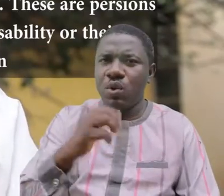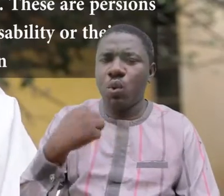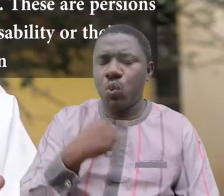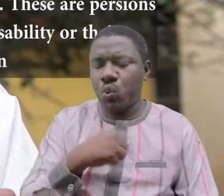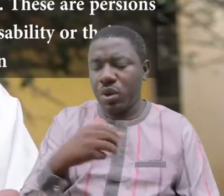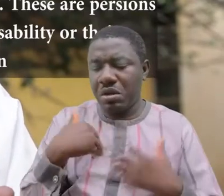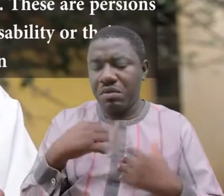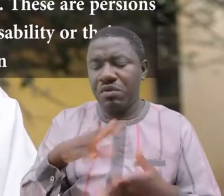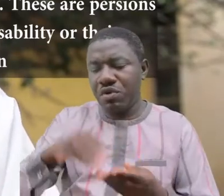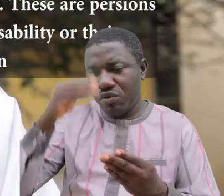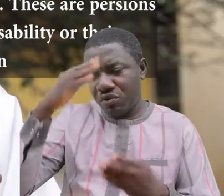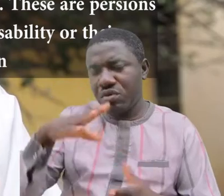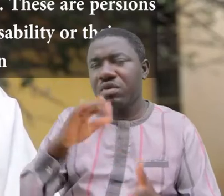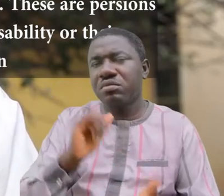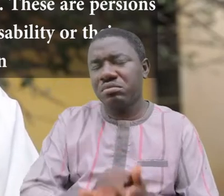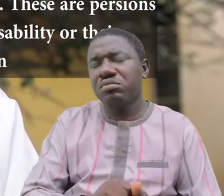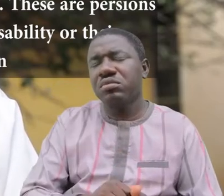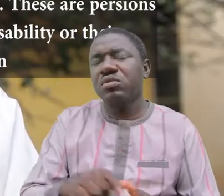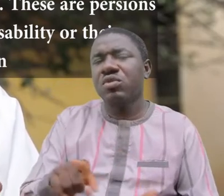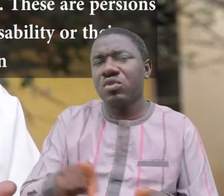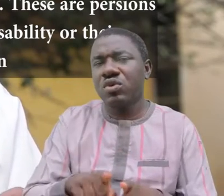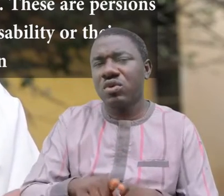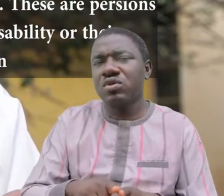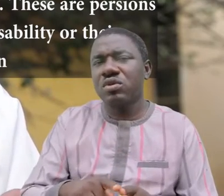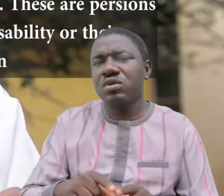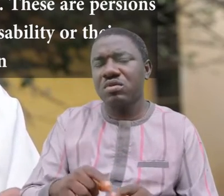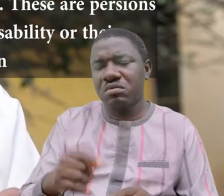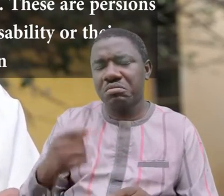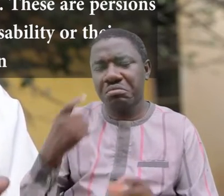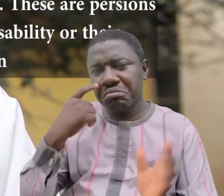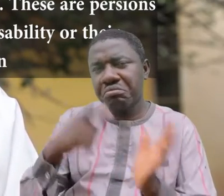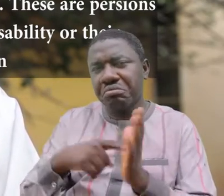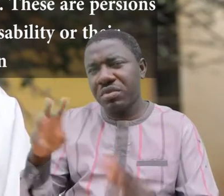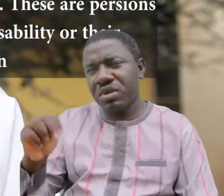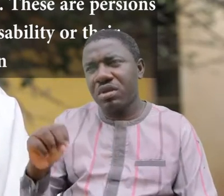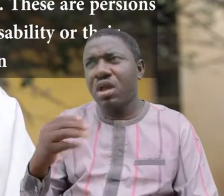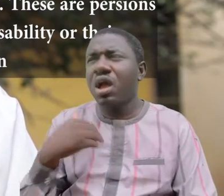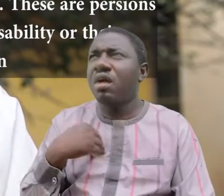Muna da student wanda suke tertiary institute a mutum